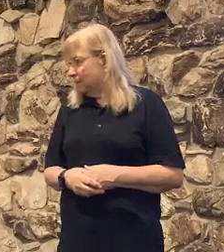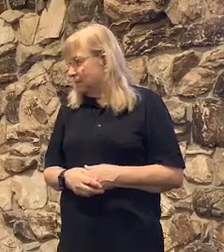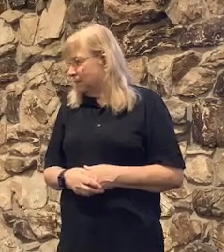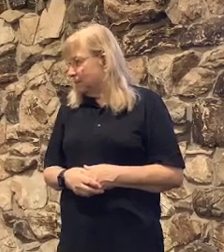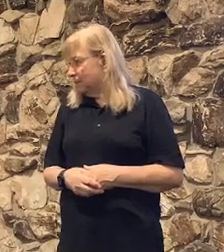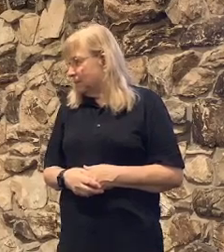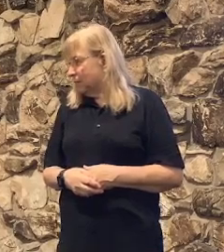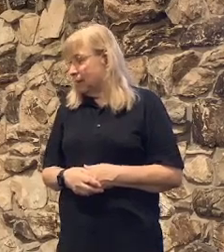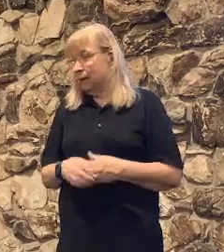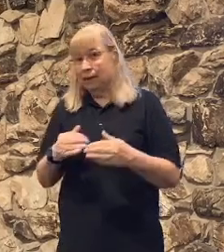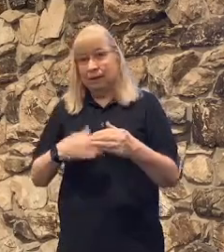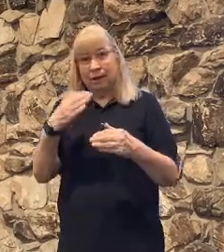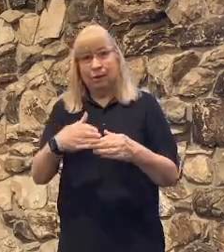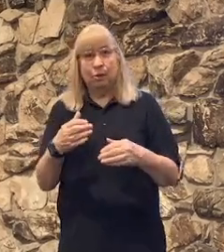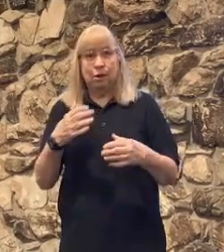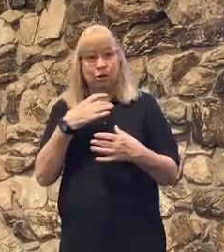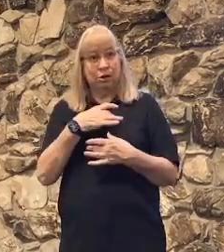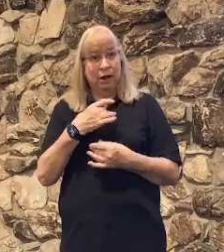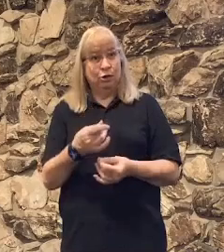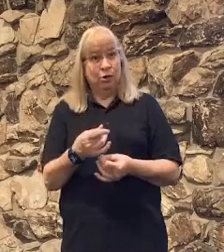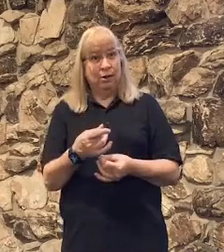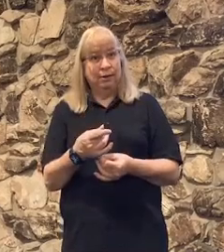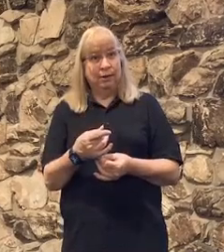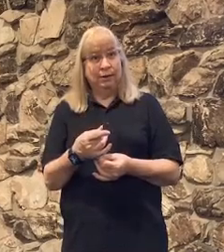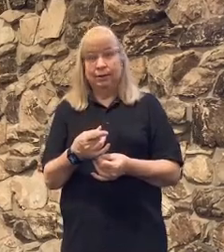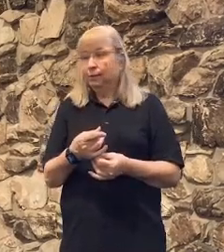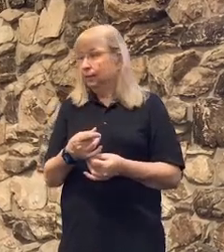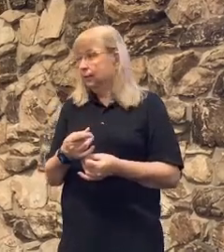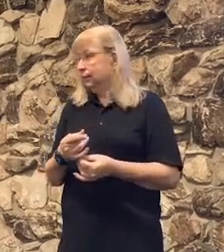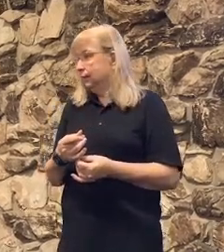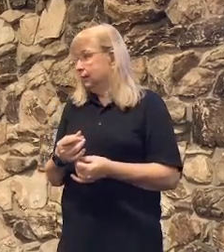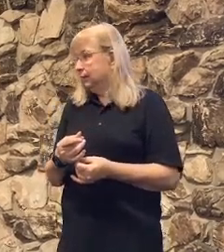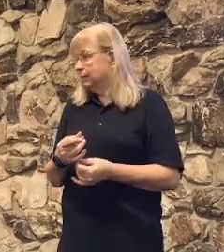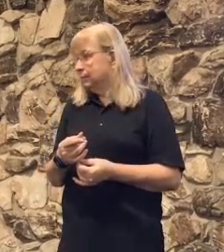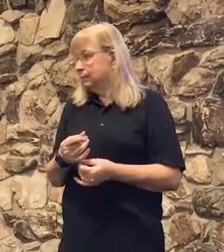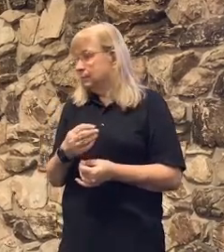Well, this next one looks interesting.